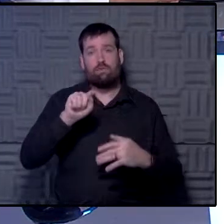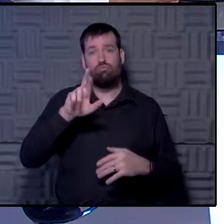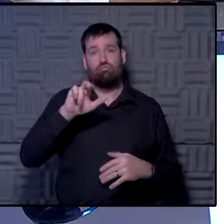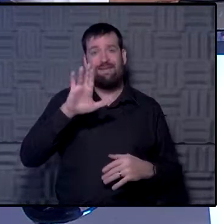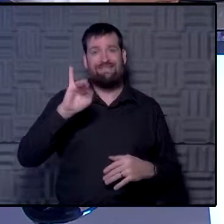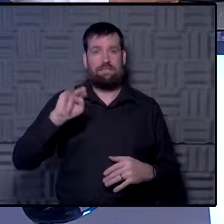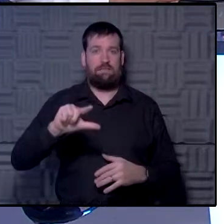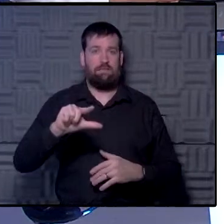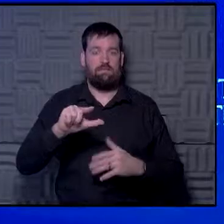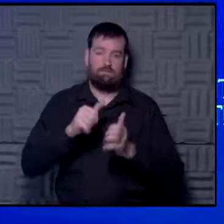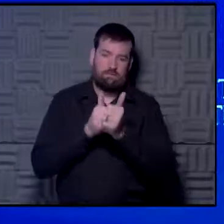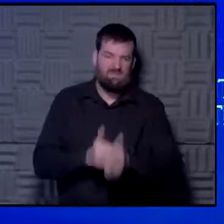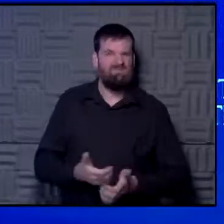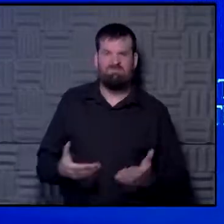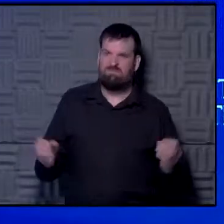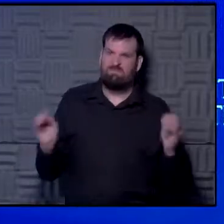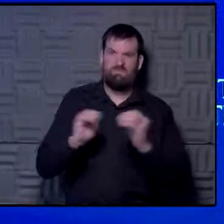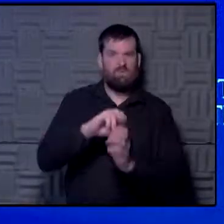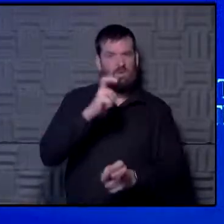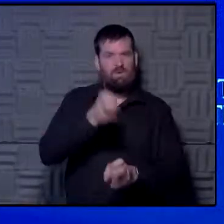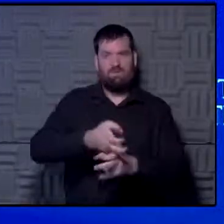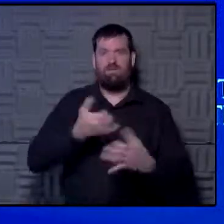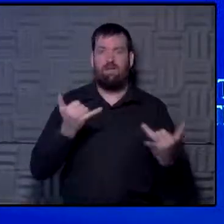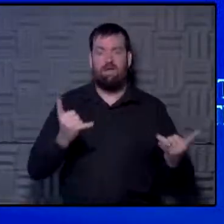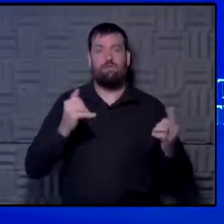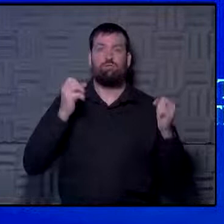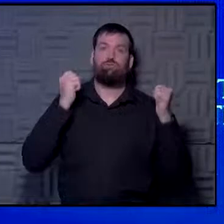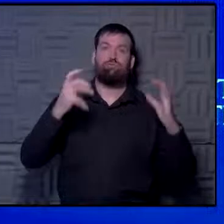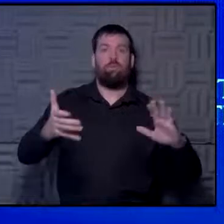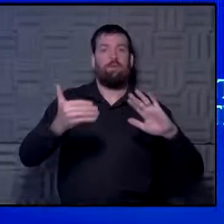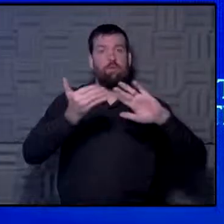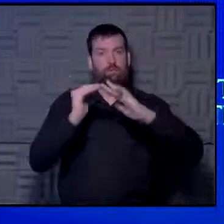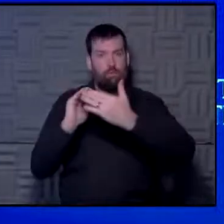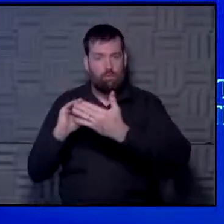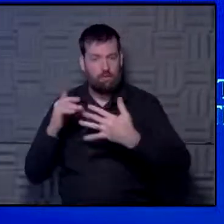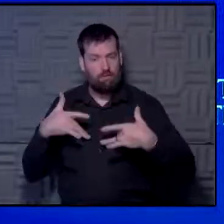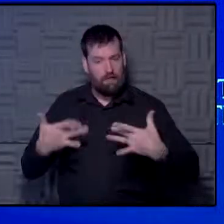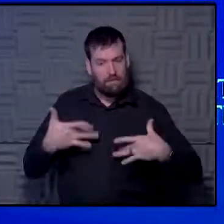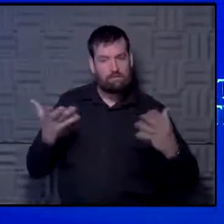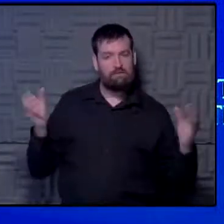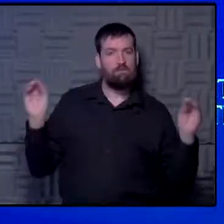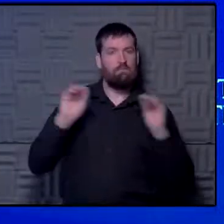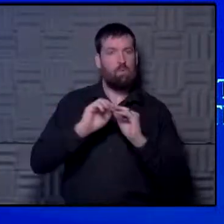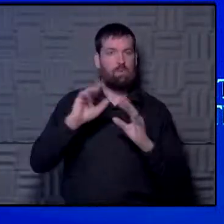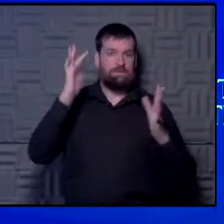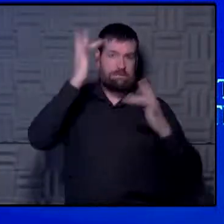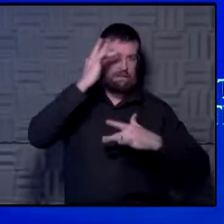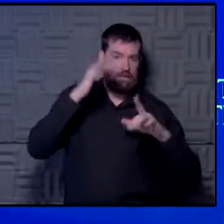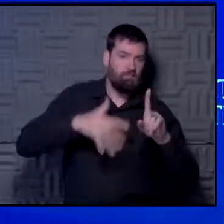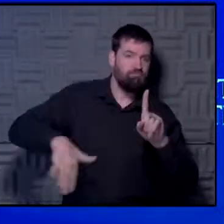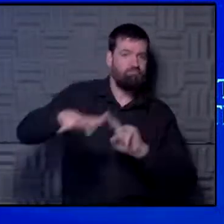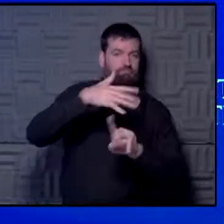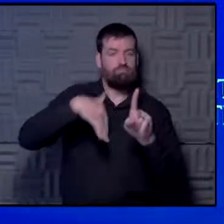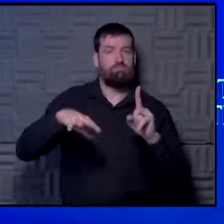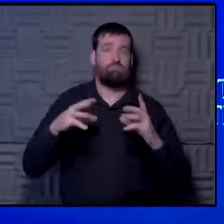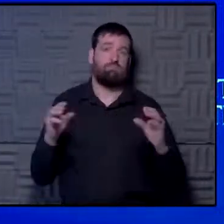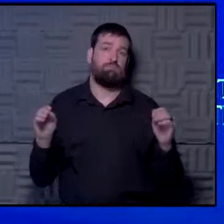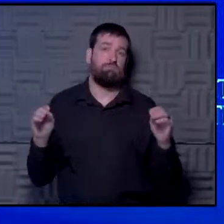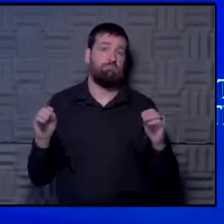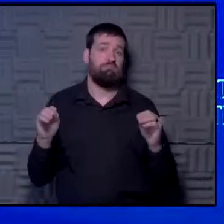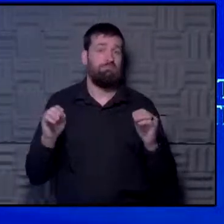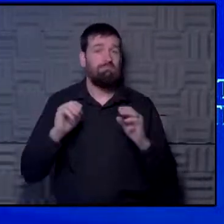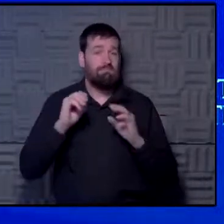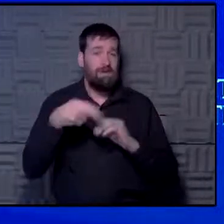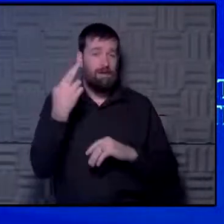where it came from. Harder now because of all those community events, and more people are sick around you, so it's more likely that you're going to have